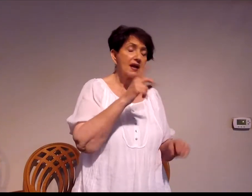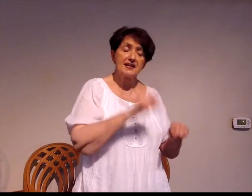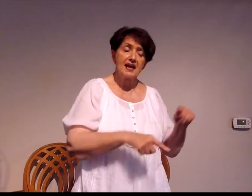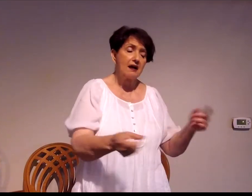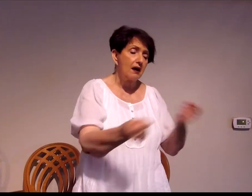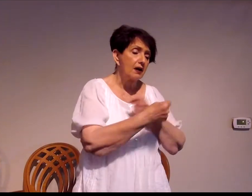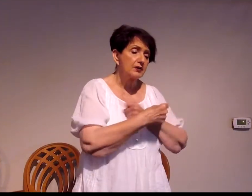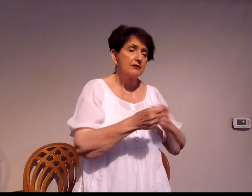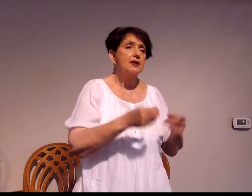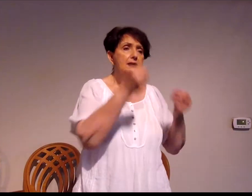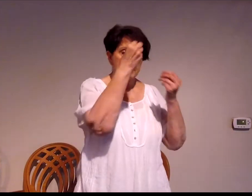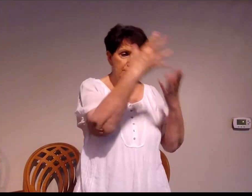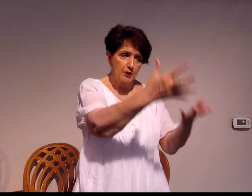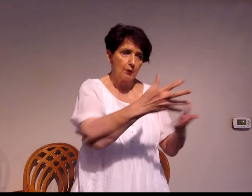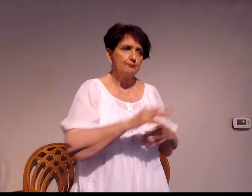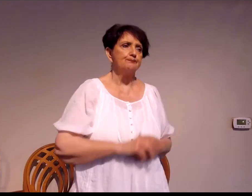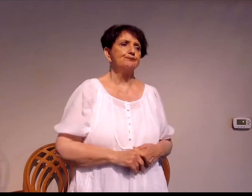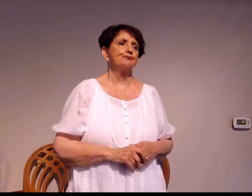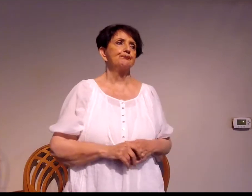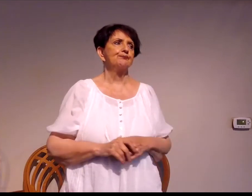okay? Just to let you know, right?